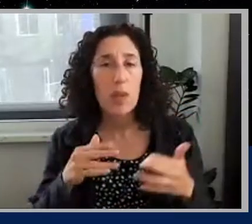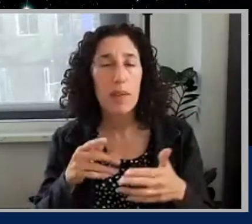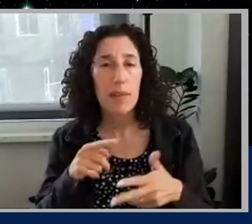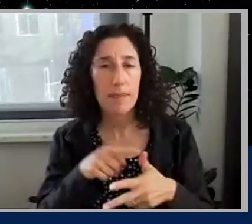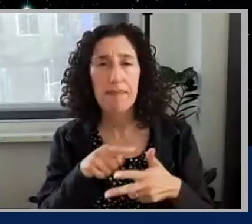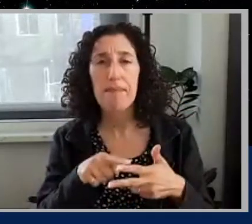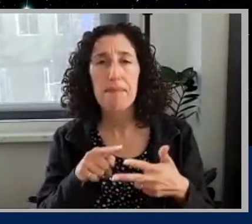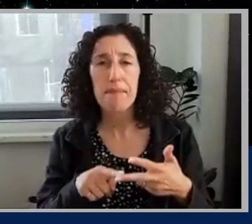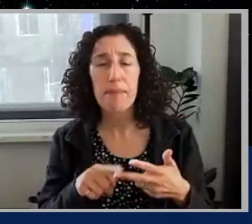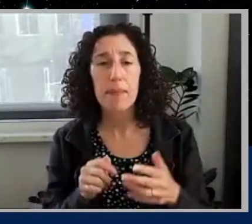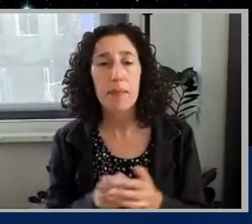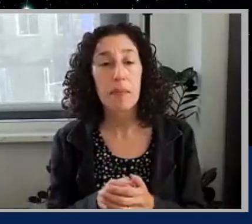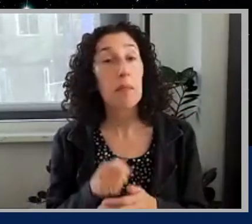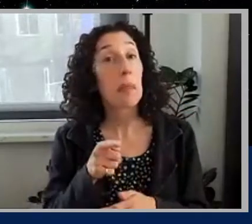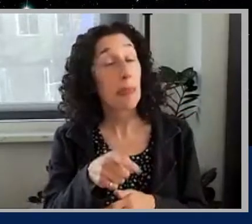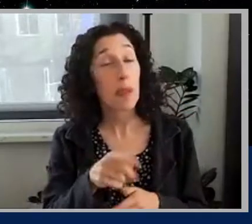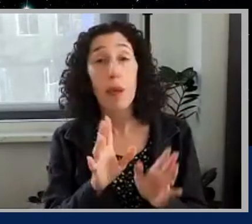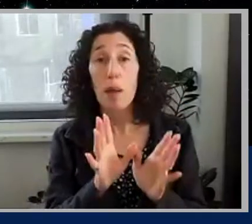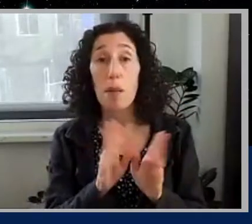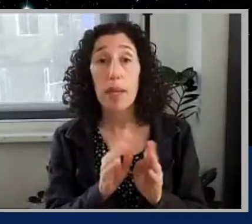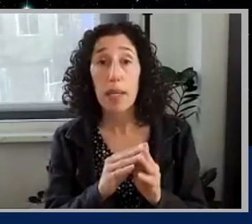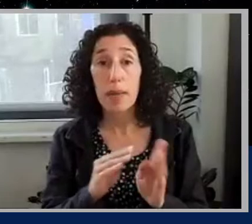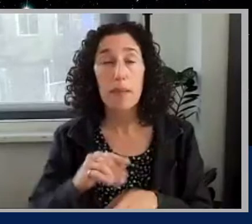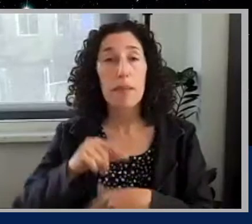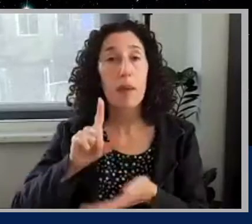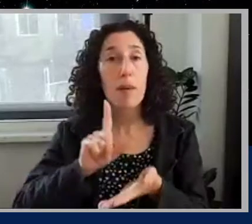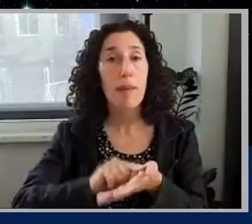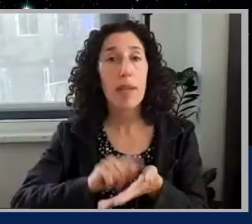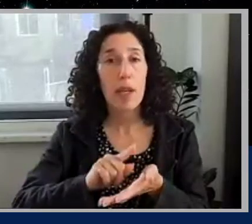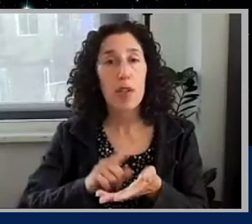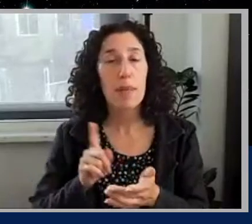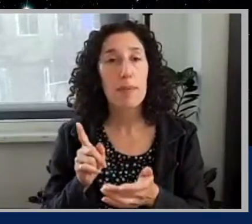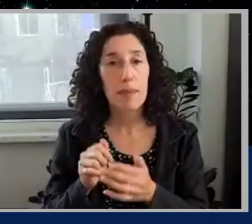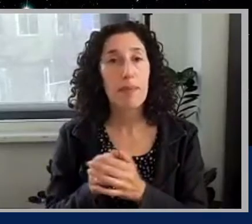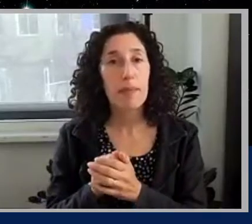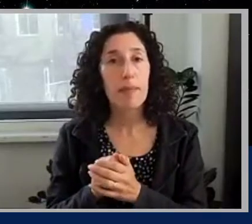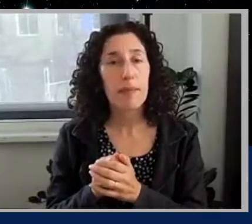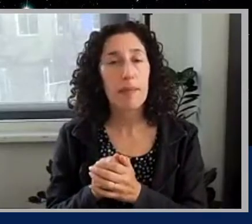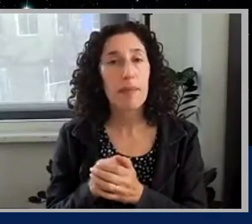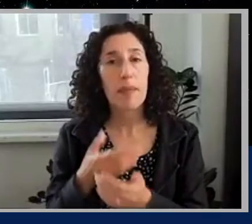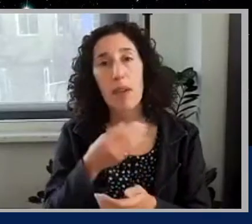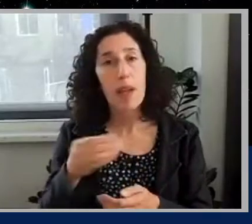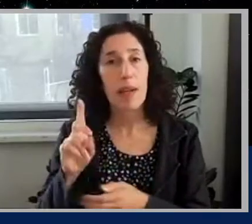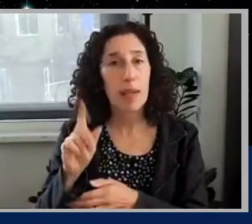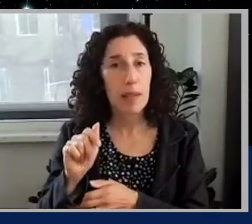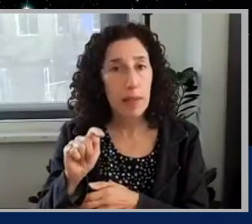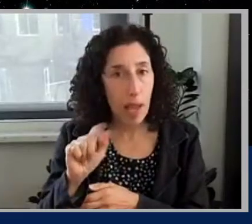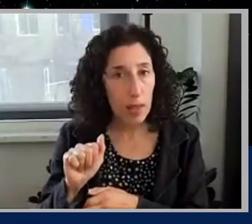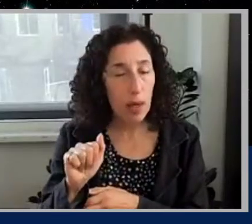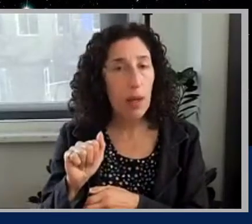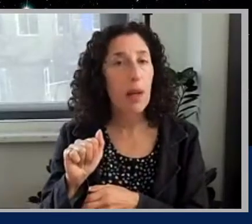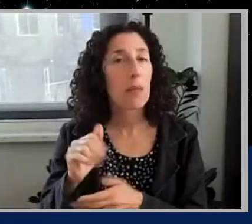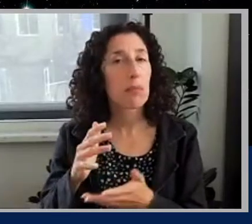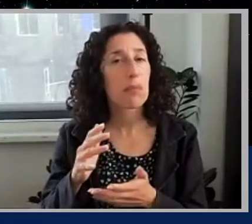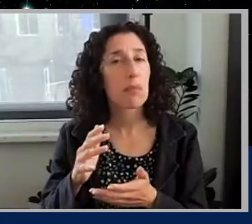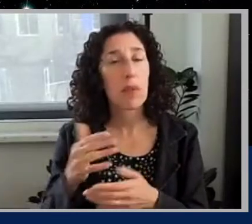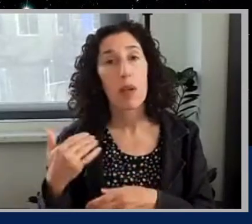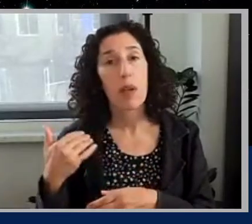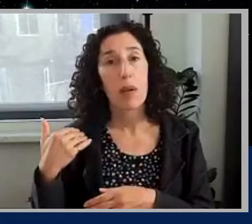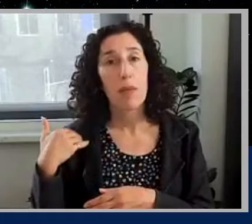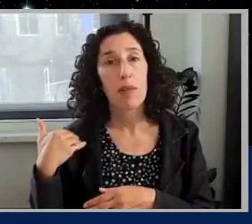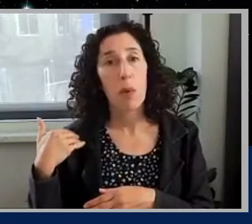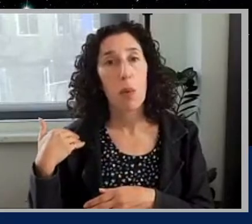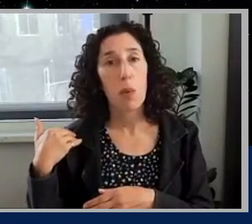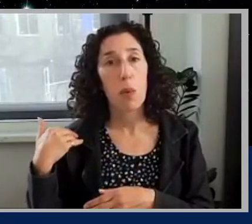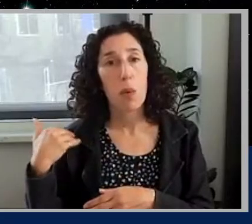think the meetings, I know, sir, during COVID, the meetings went to being first all virtual, but then hybrid. Are